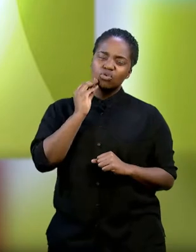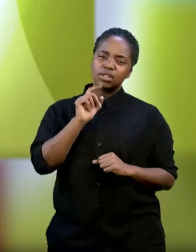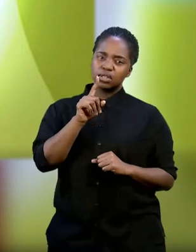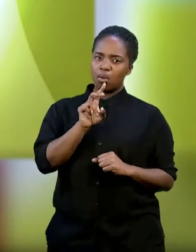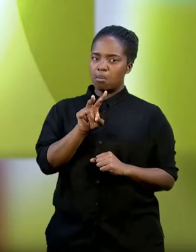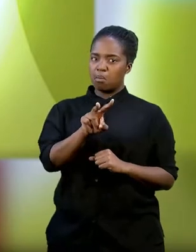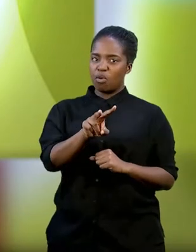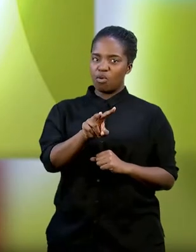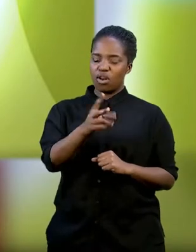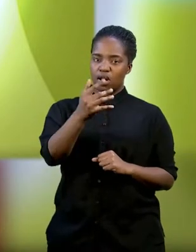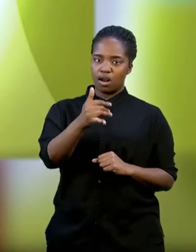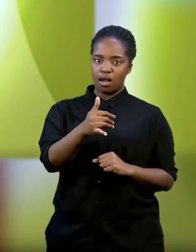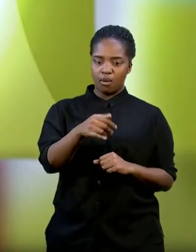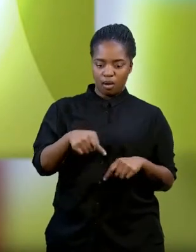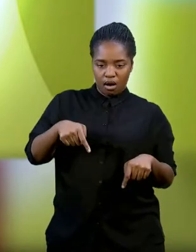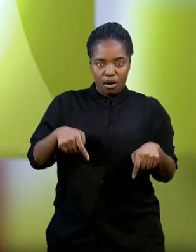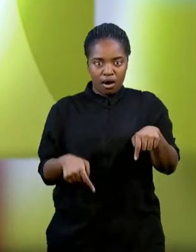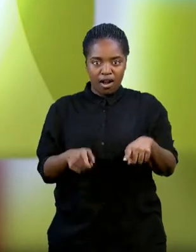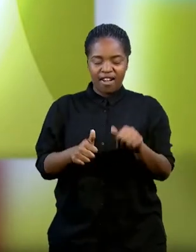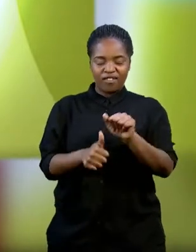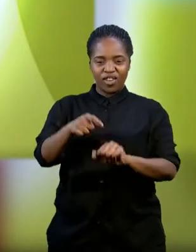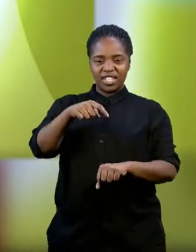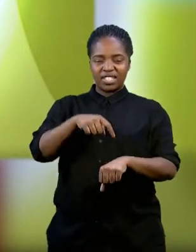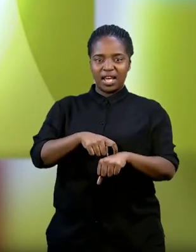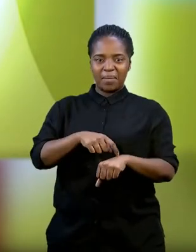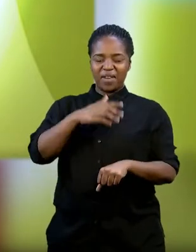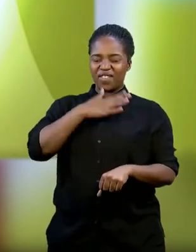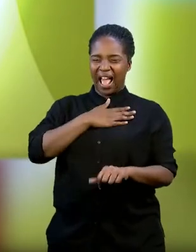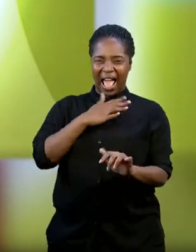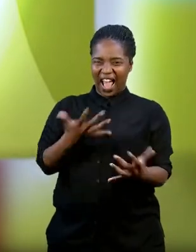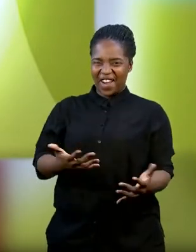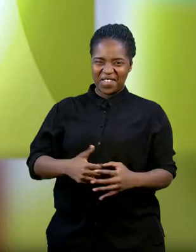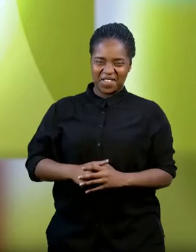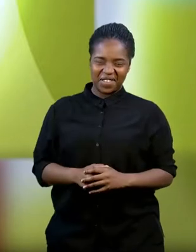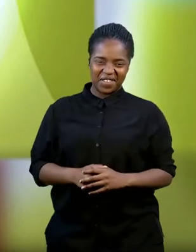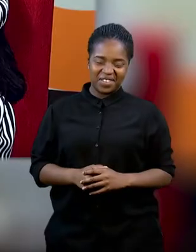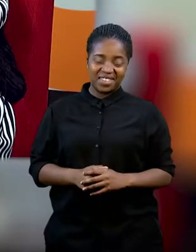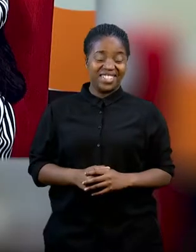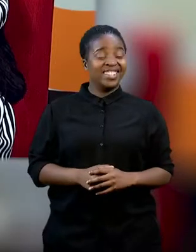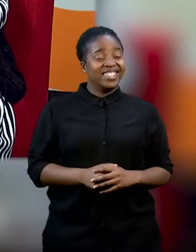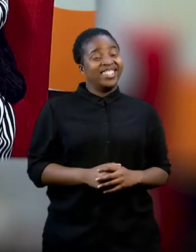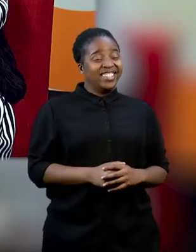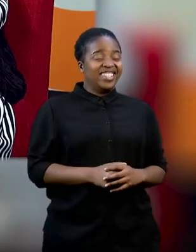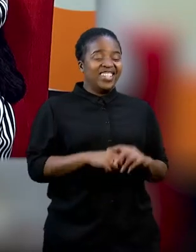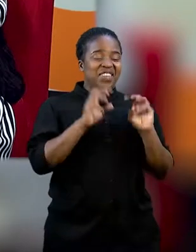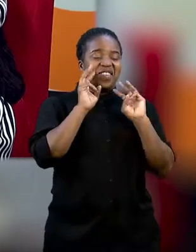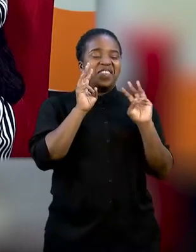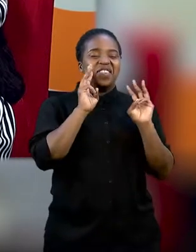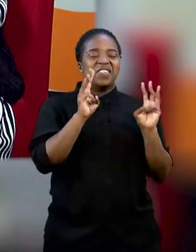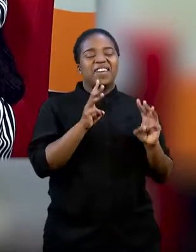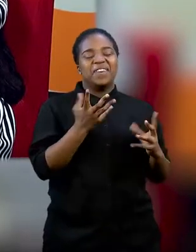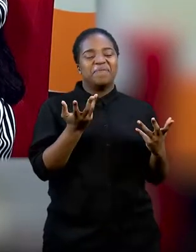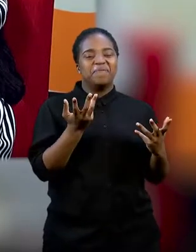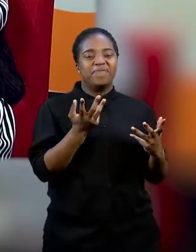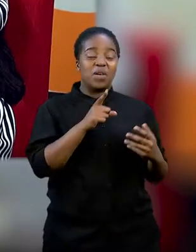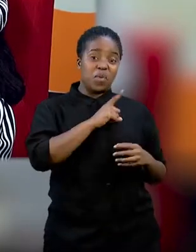experience or o mone mama a se a tsama ya for the first time for wena jola ka motswadi e la ba feeling e jwang mario wow e